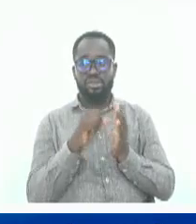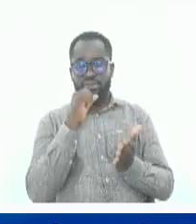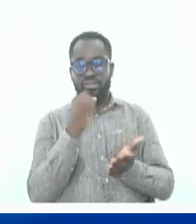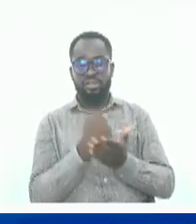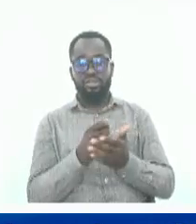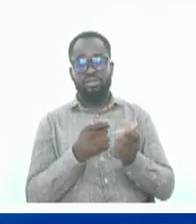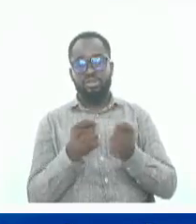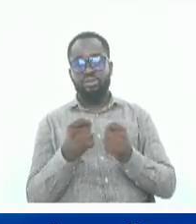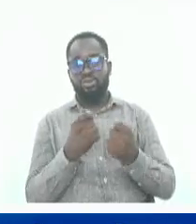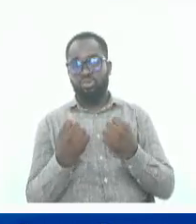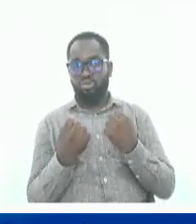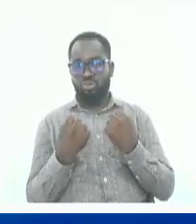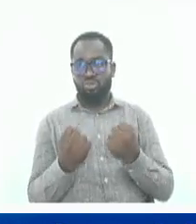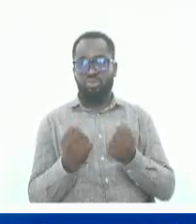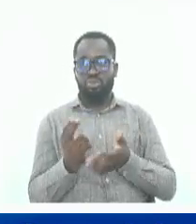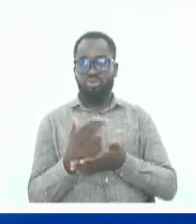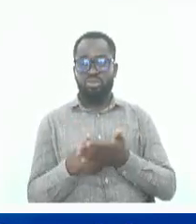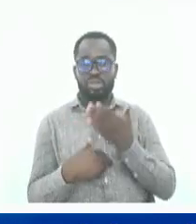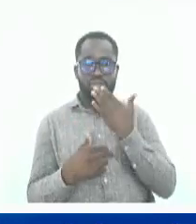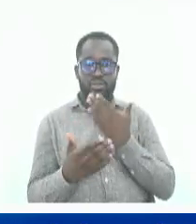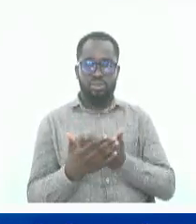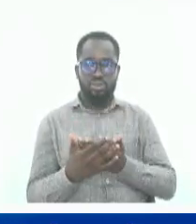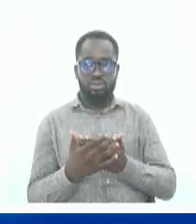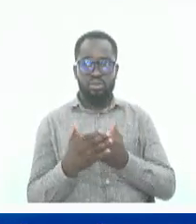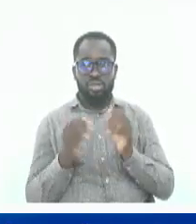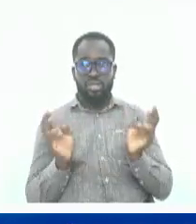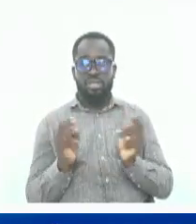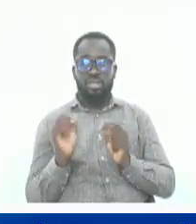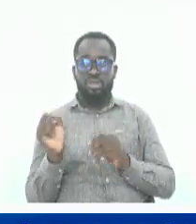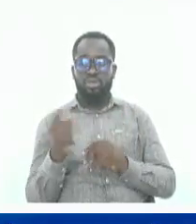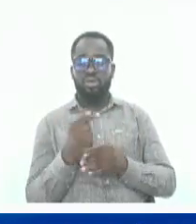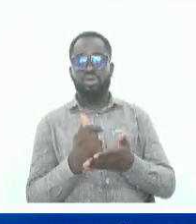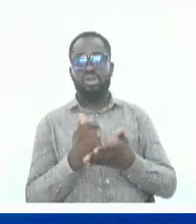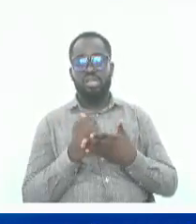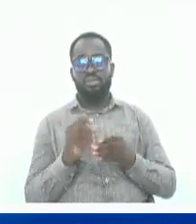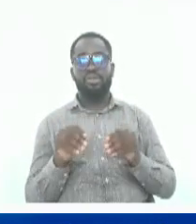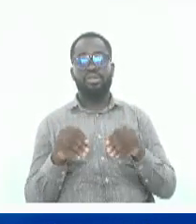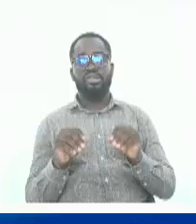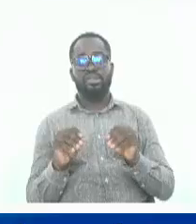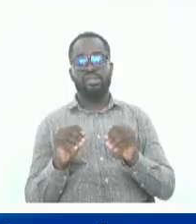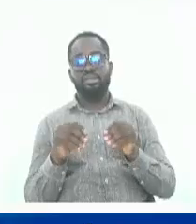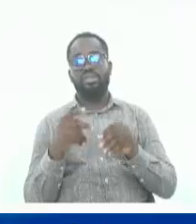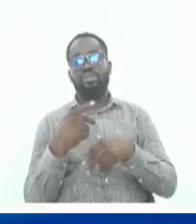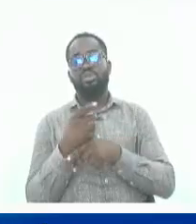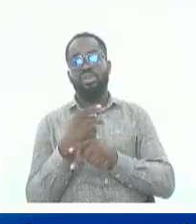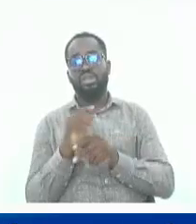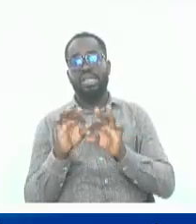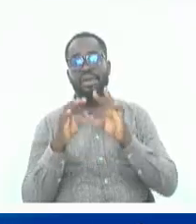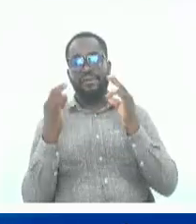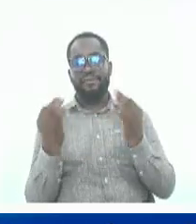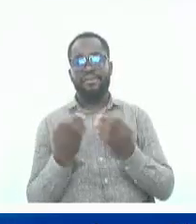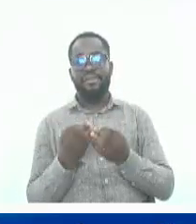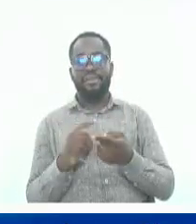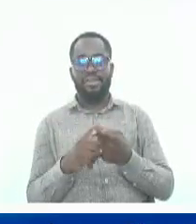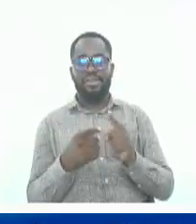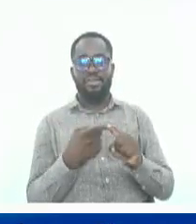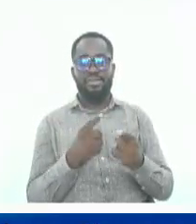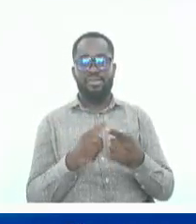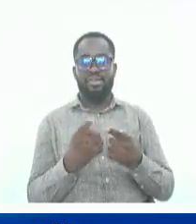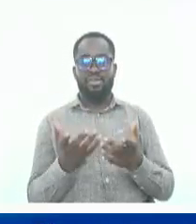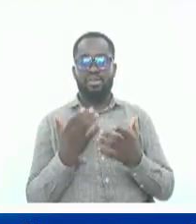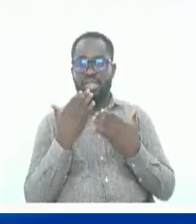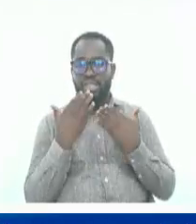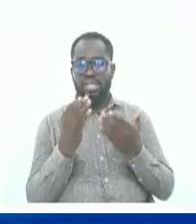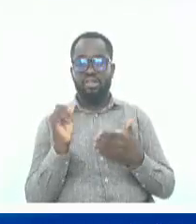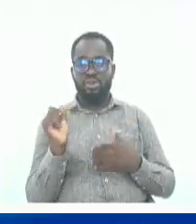governance is strong, returns are good, so we encourage all of you to help us sell this product to your family and your friends. I'd like to thank